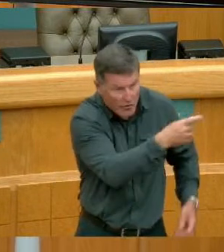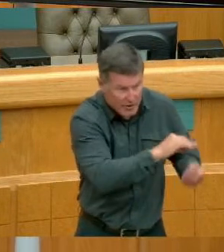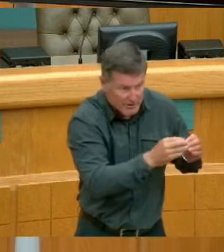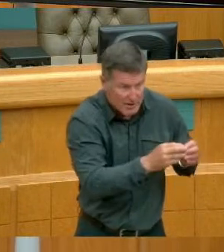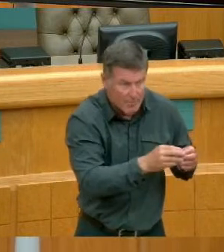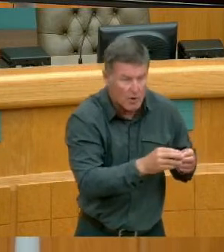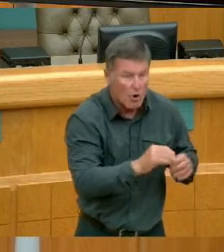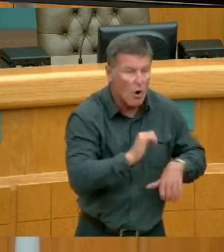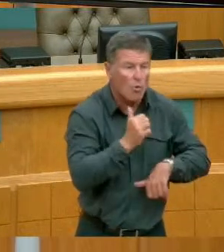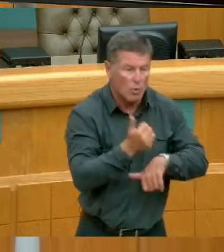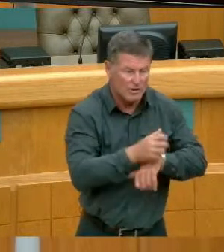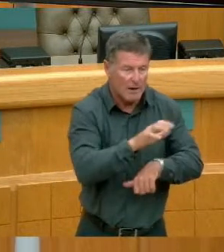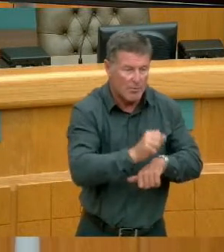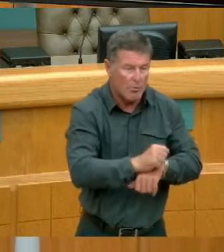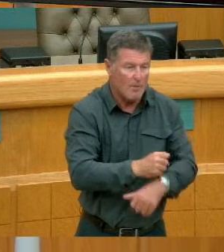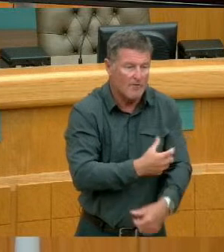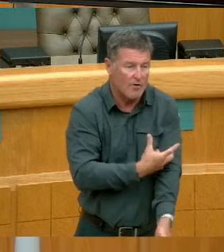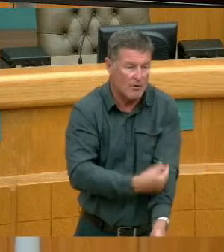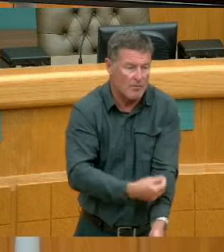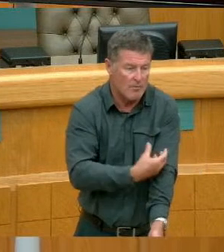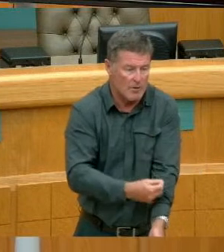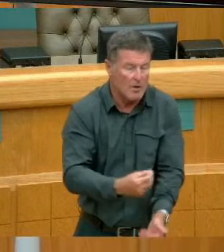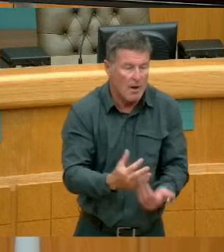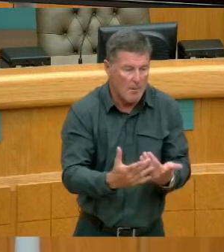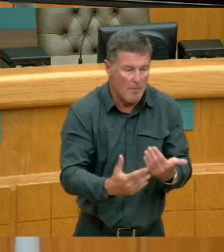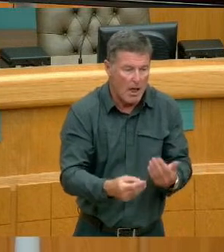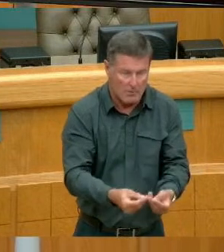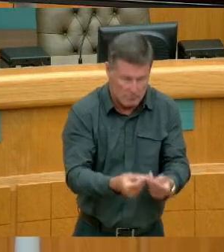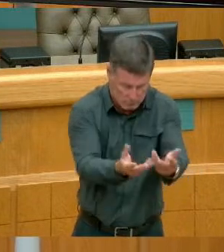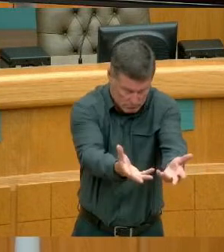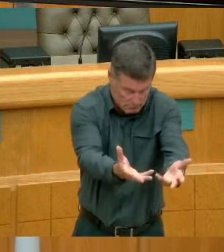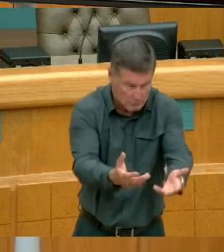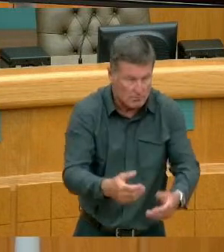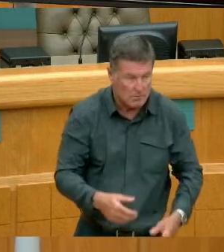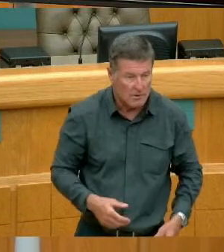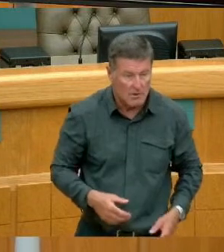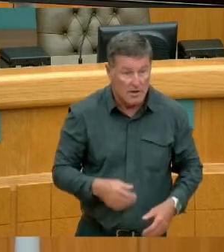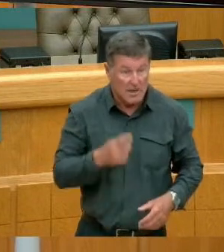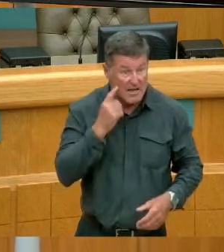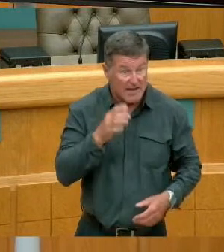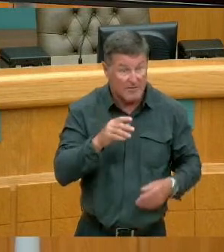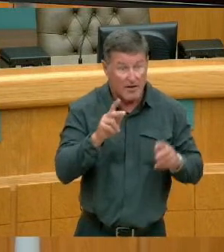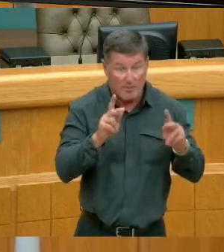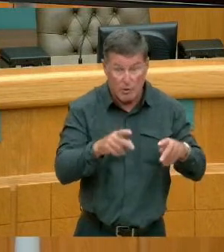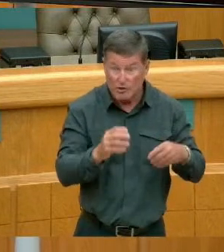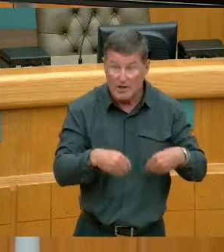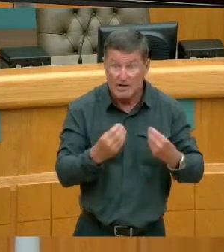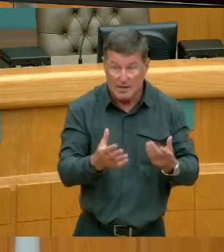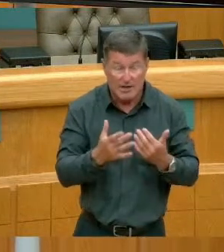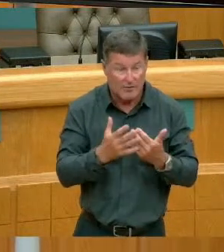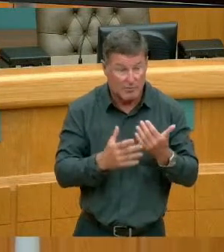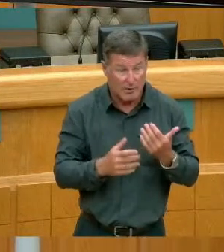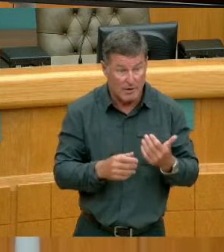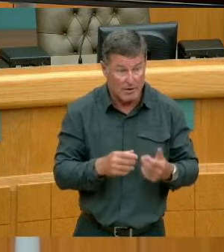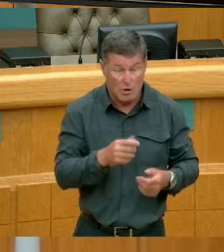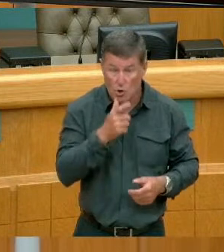setting up these appointments. For every person we can say that gives blood, who's a COVID-19 survivor and